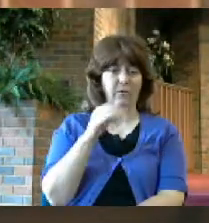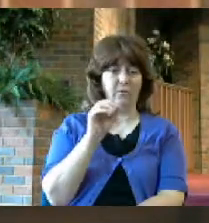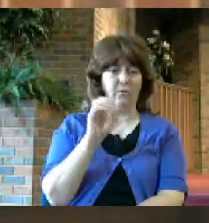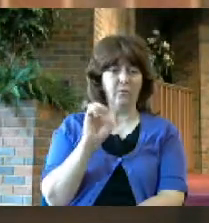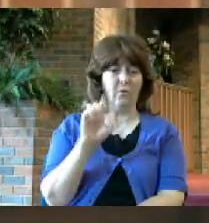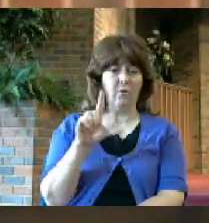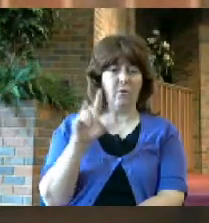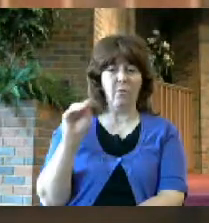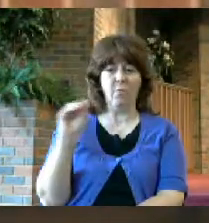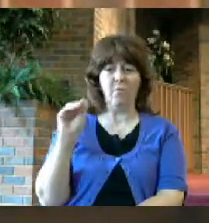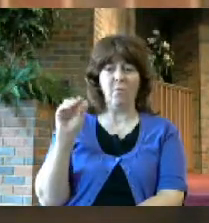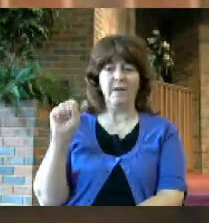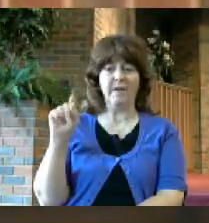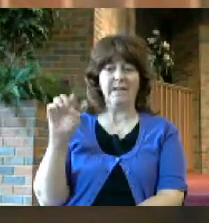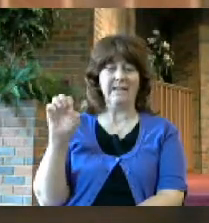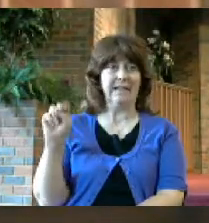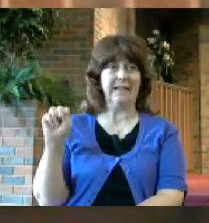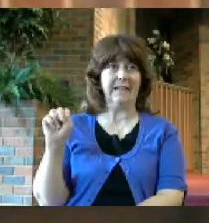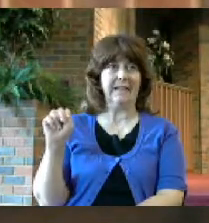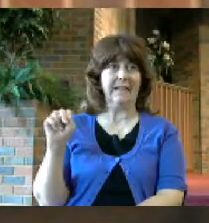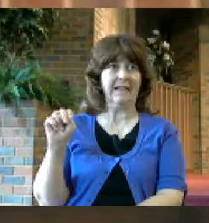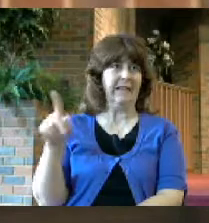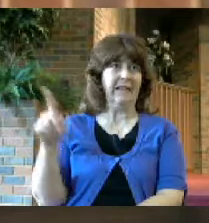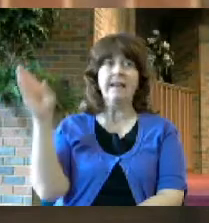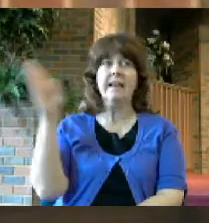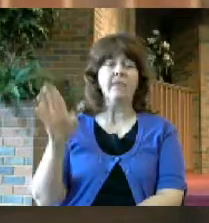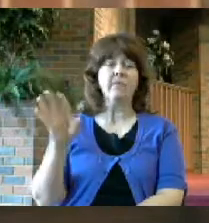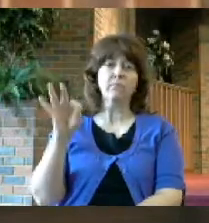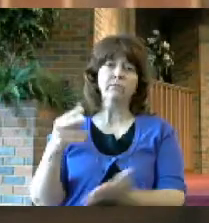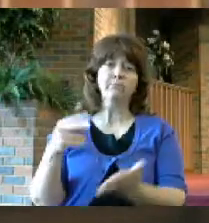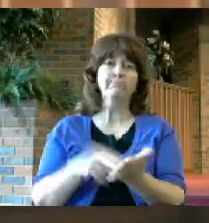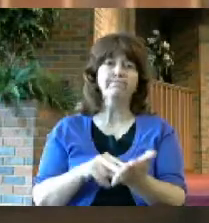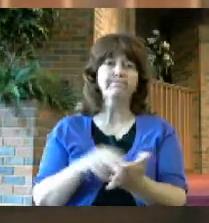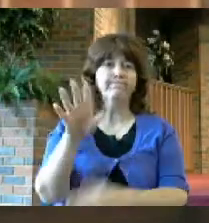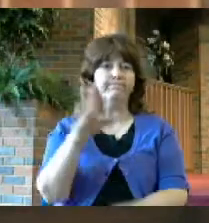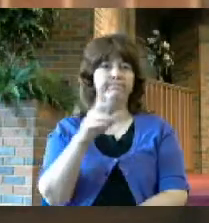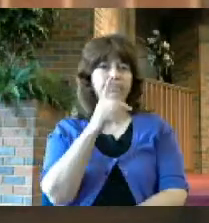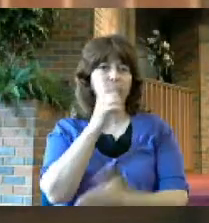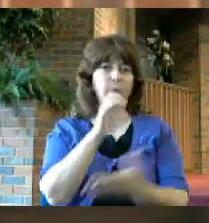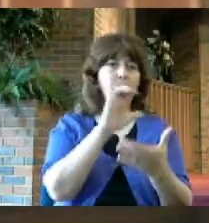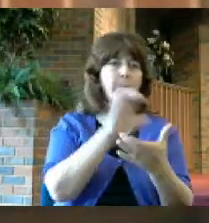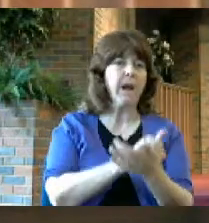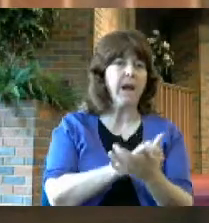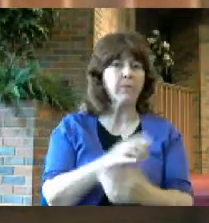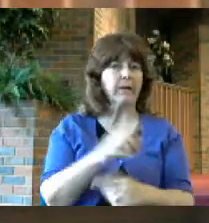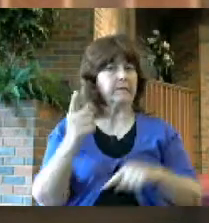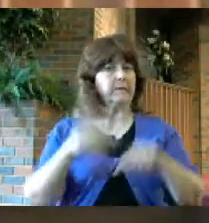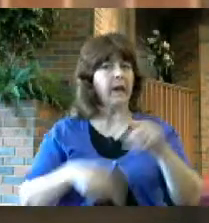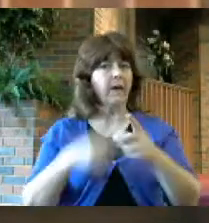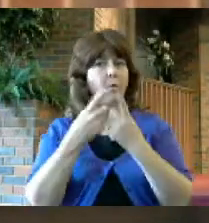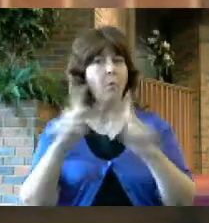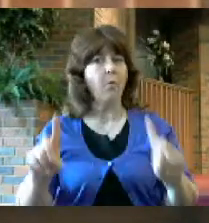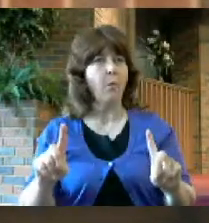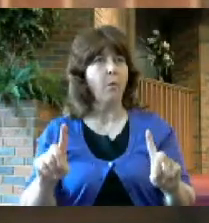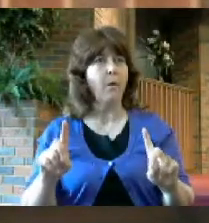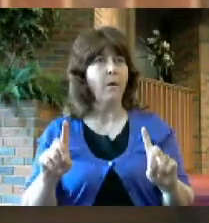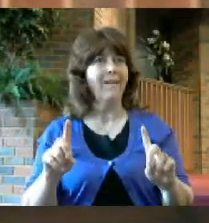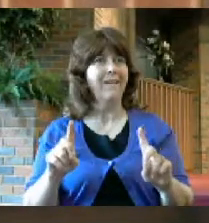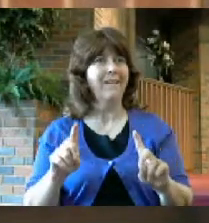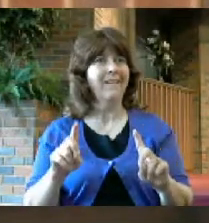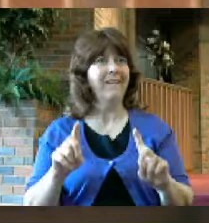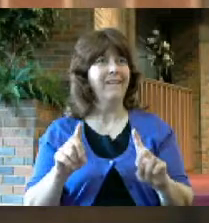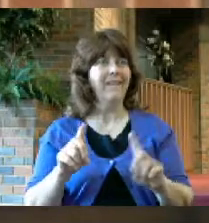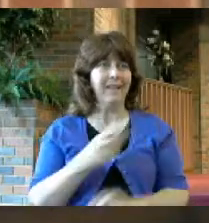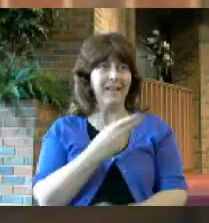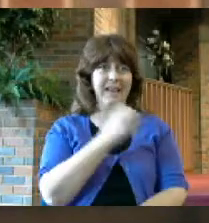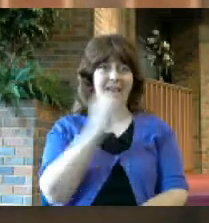It isn't going to happen. You're not going to hear him talking to the group that gathers to hear him that they're living in sin and that they need to repent and